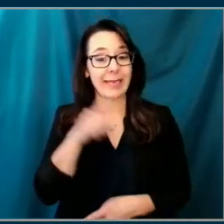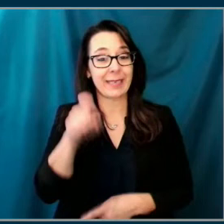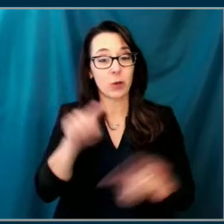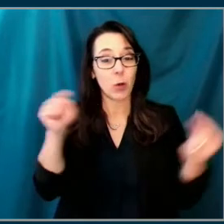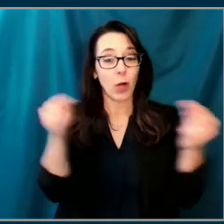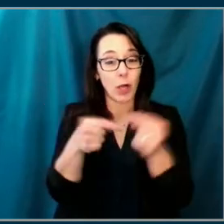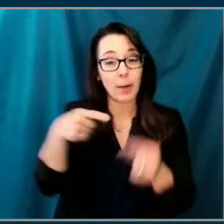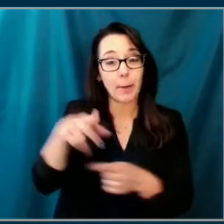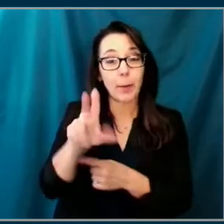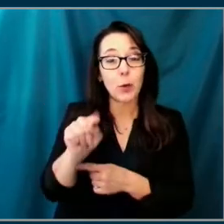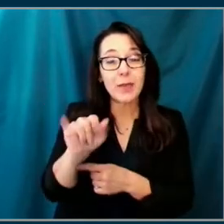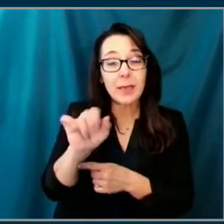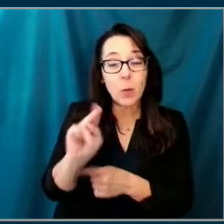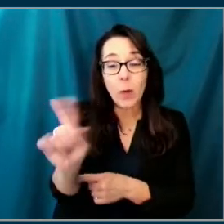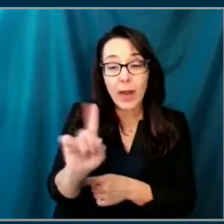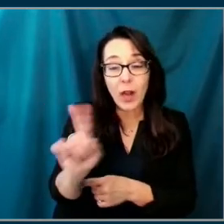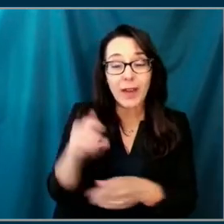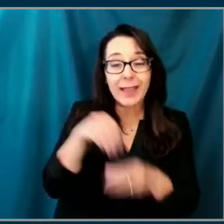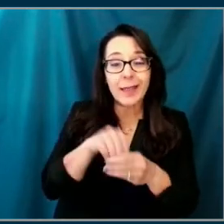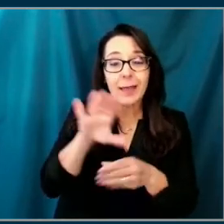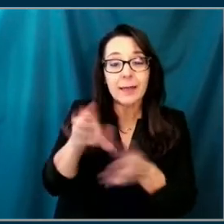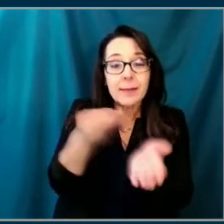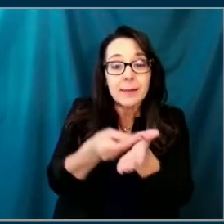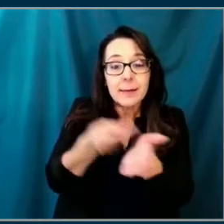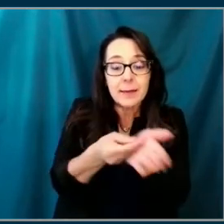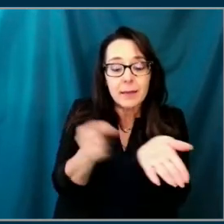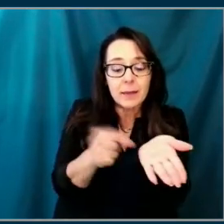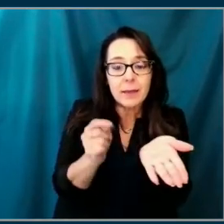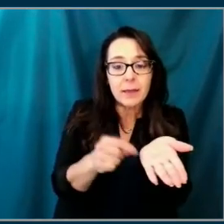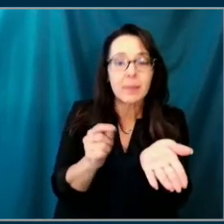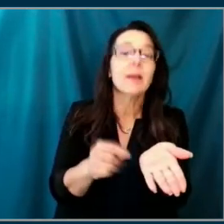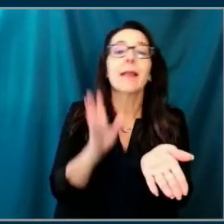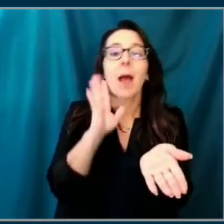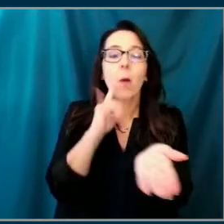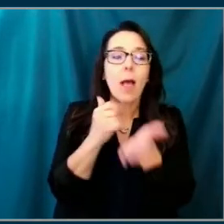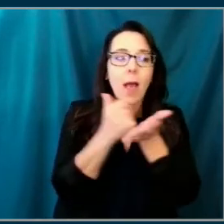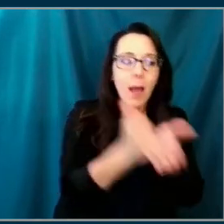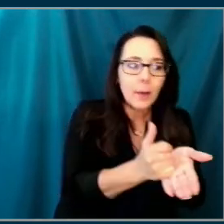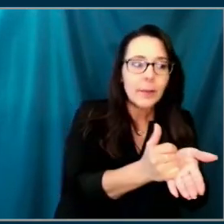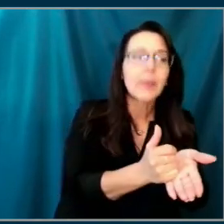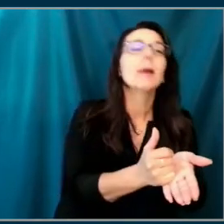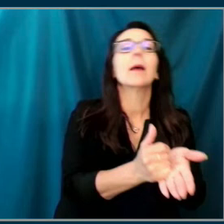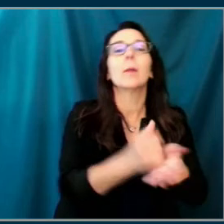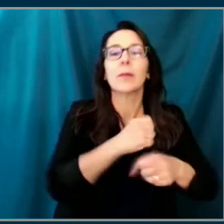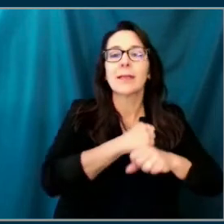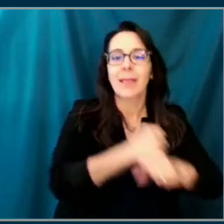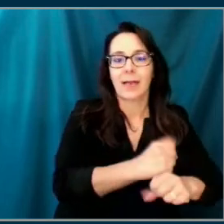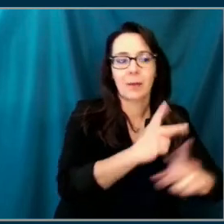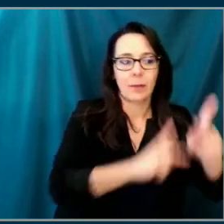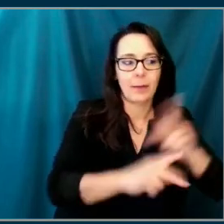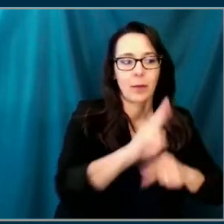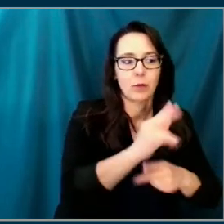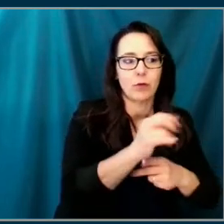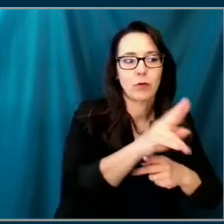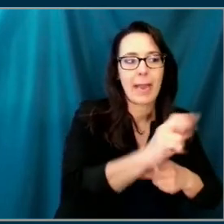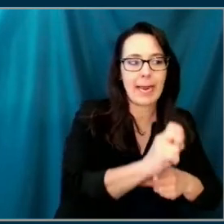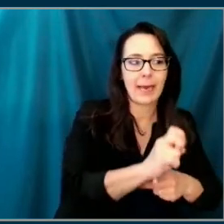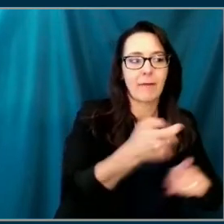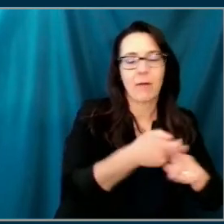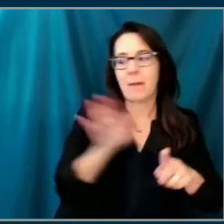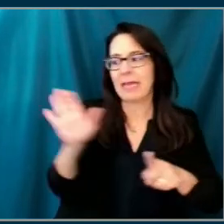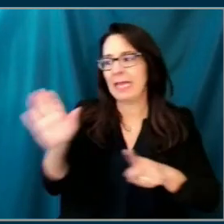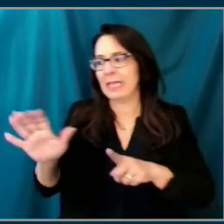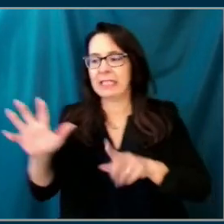pocketbook, to help and protect the people of Ukraine from his terror. But I cannot do this